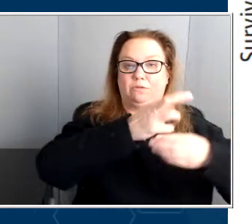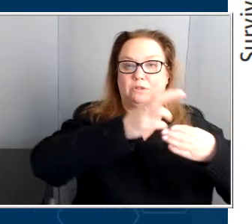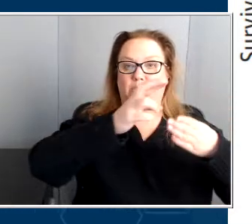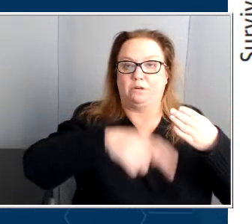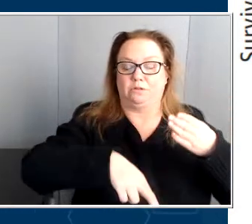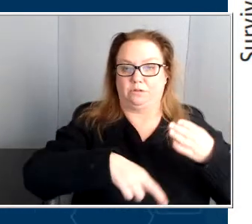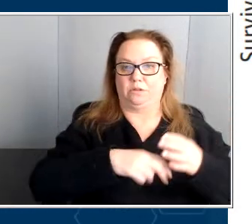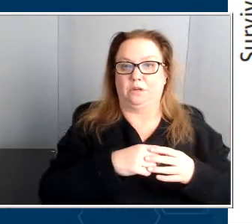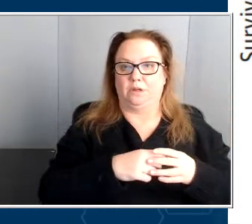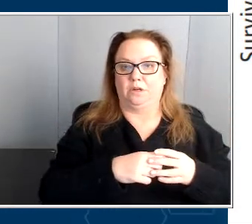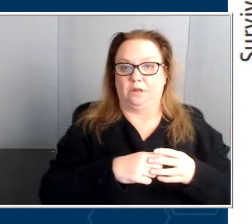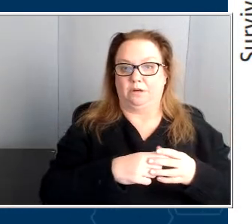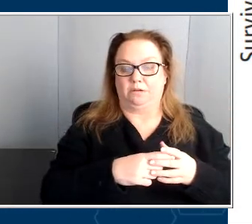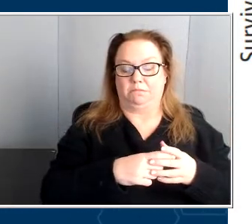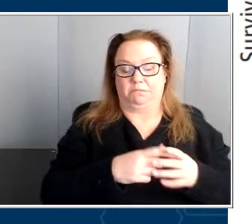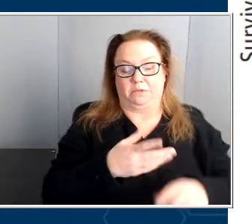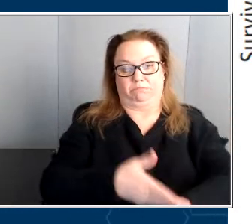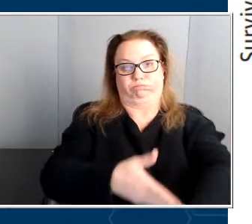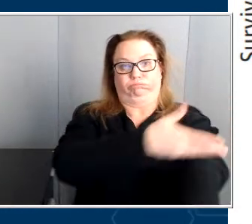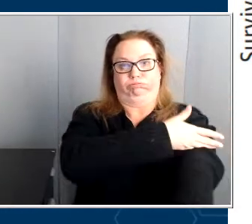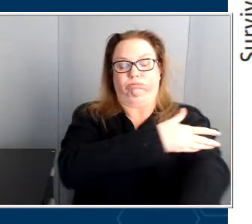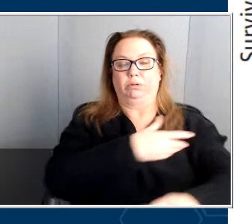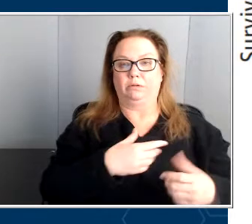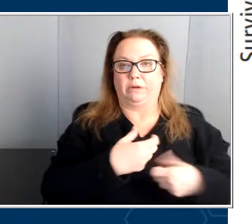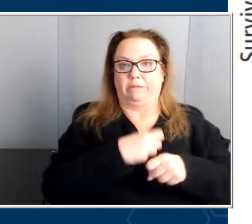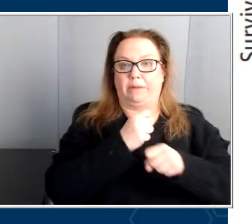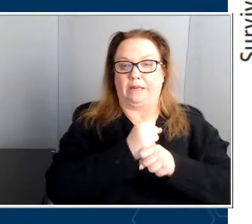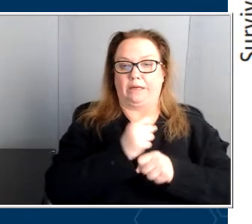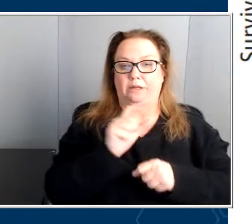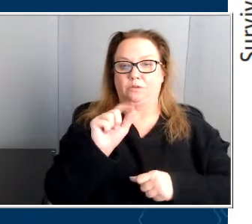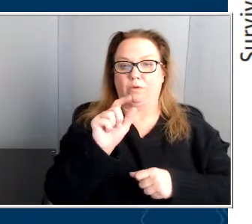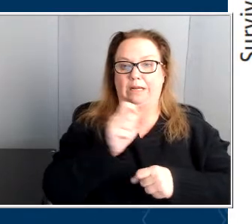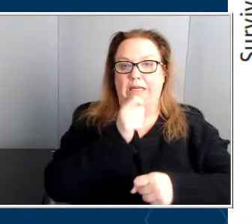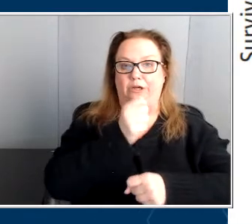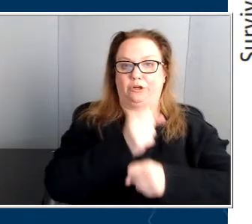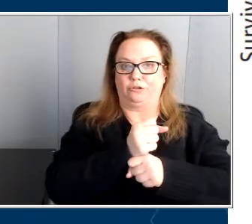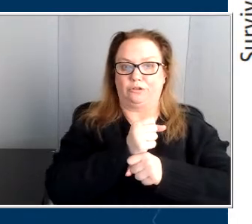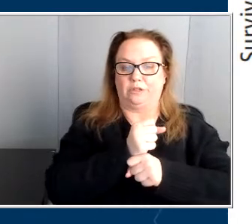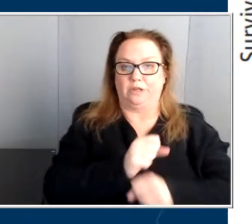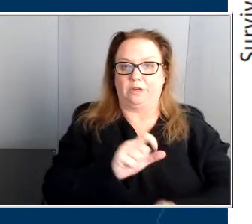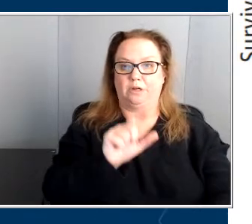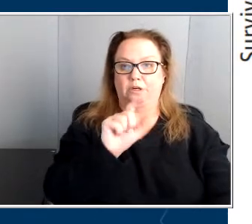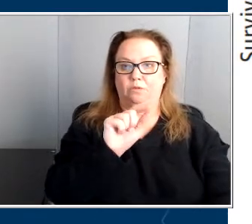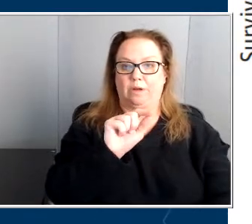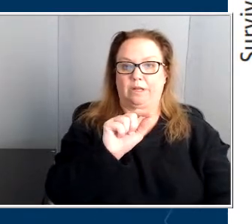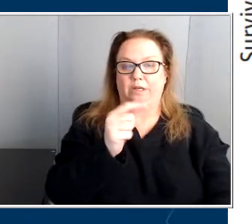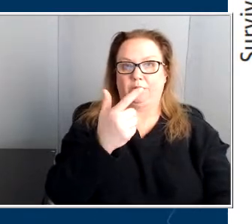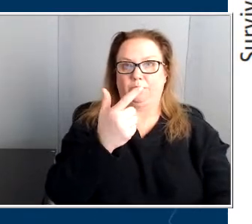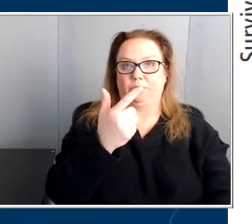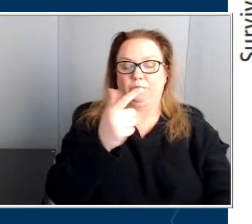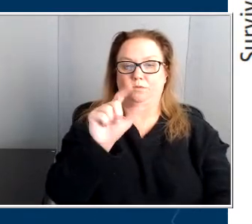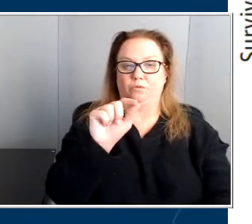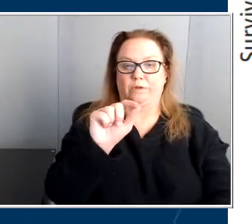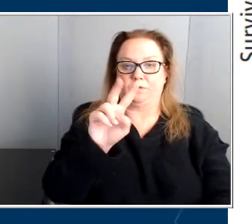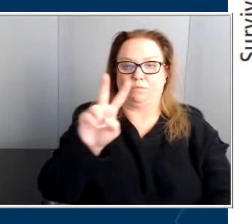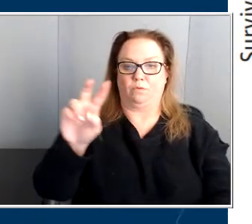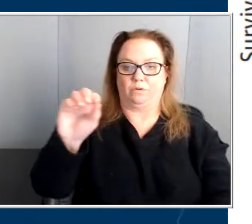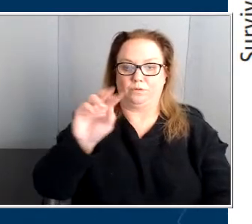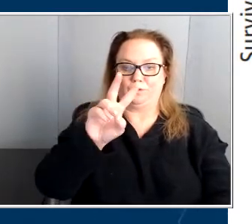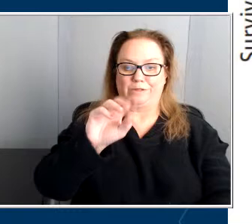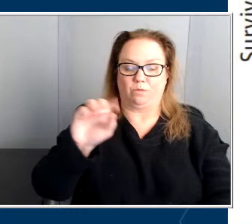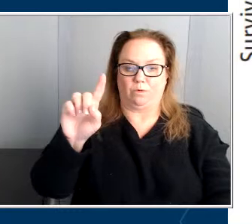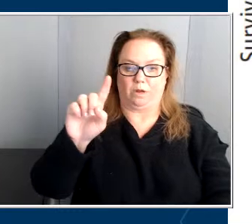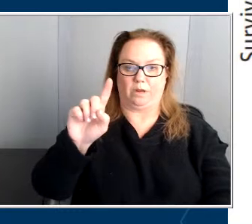show us is how far we've come in a little over 20 years. If you think that in 2001, the rematch trial came out, which was really the